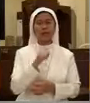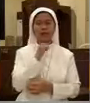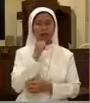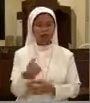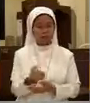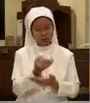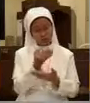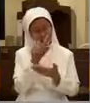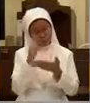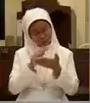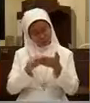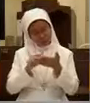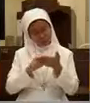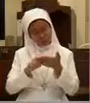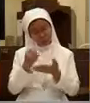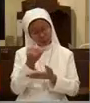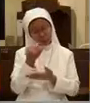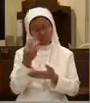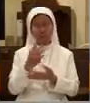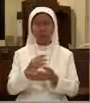calculating.